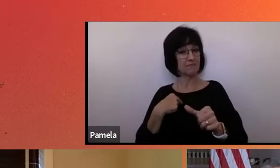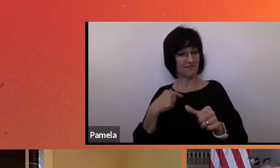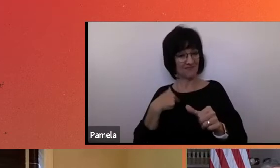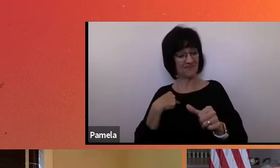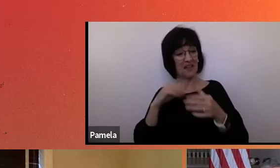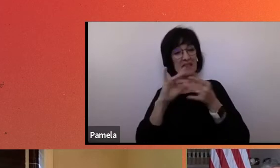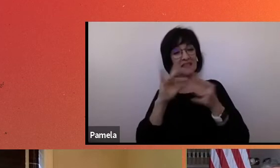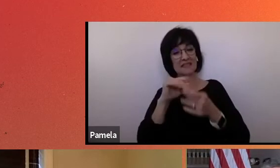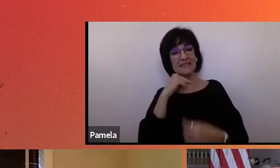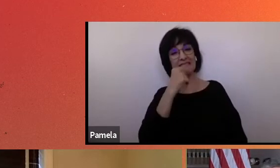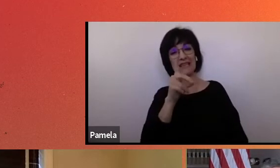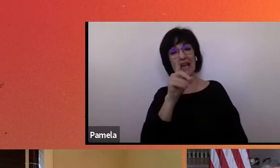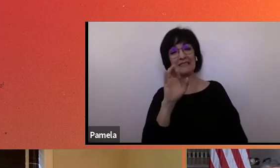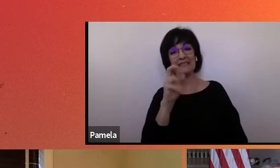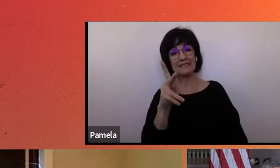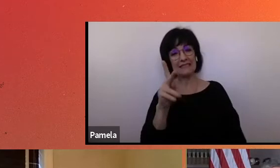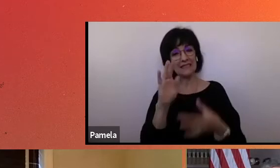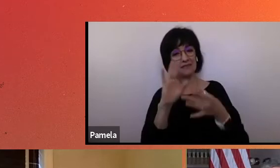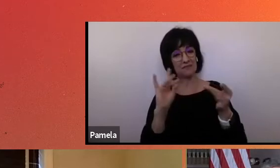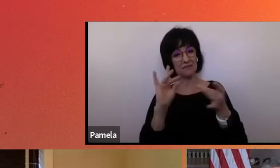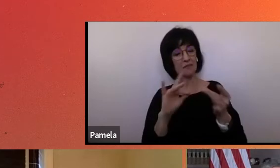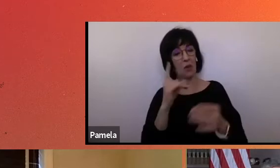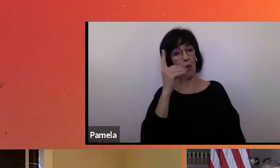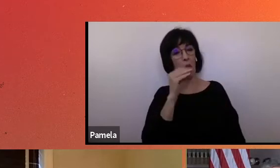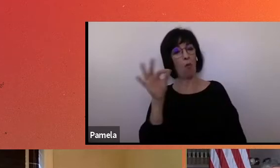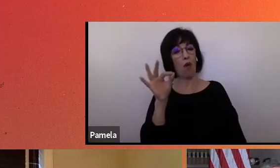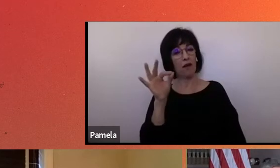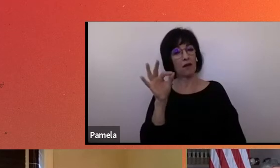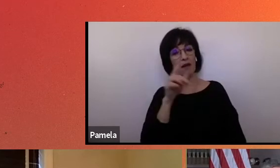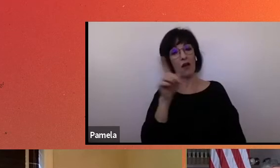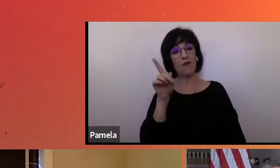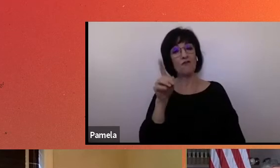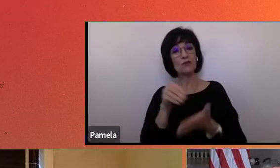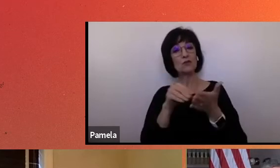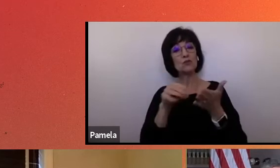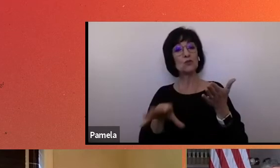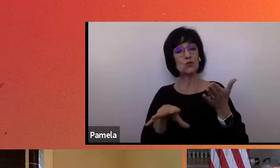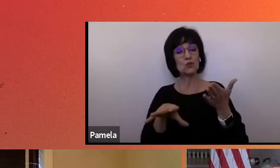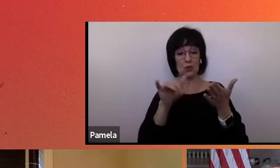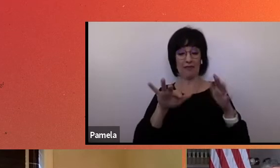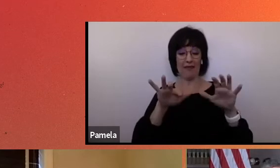where one of the students in the class of